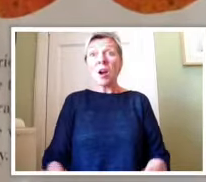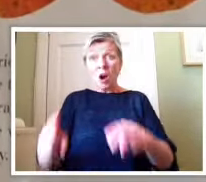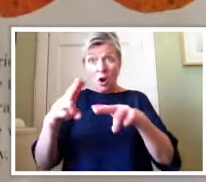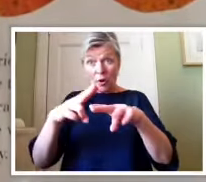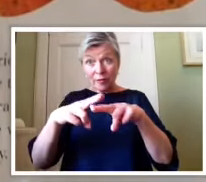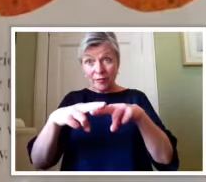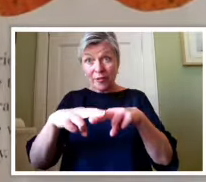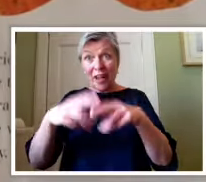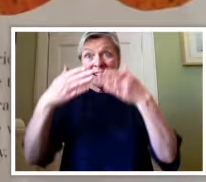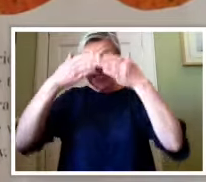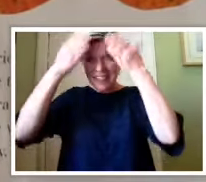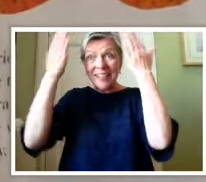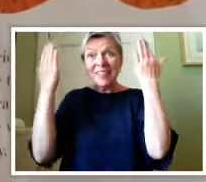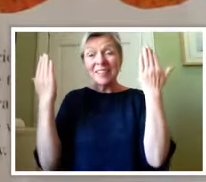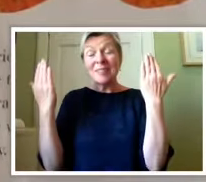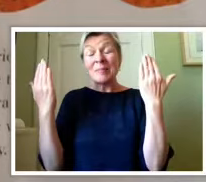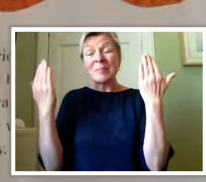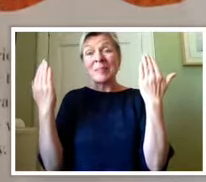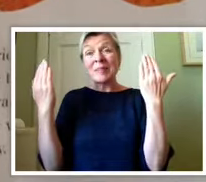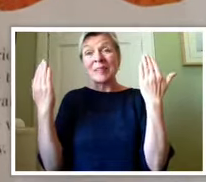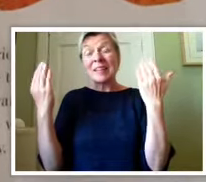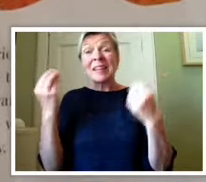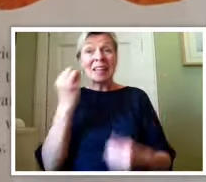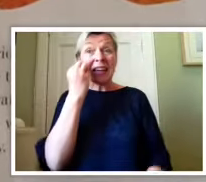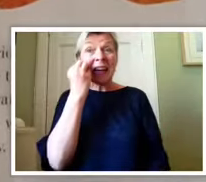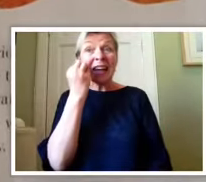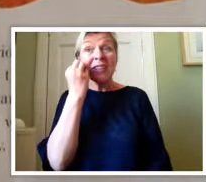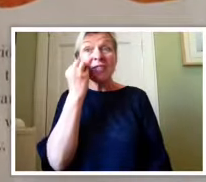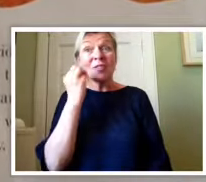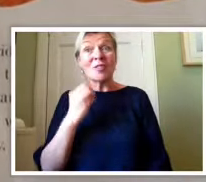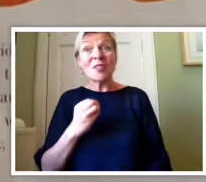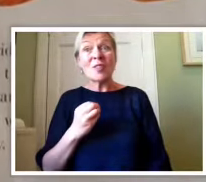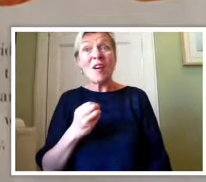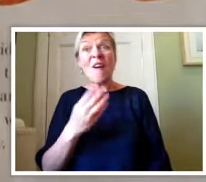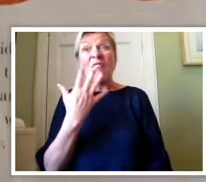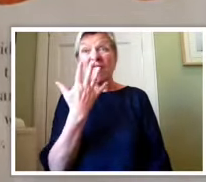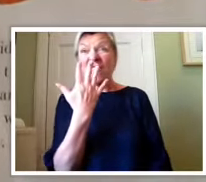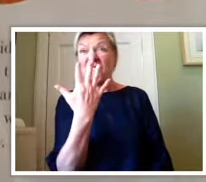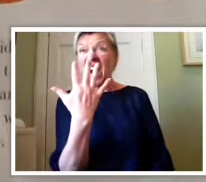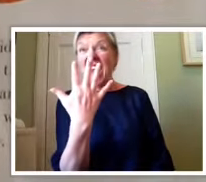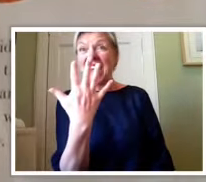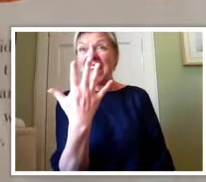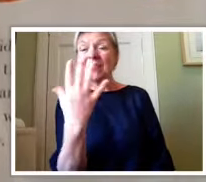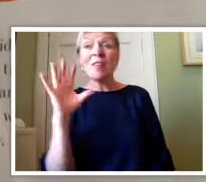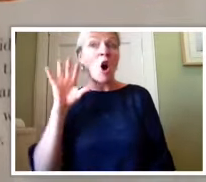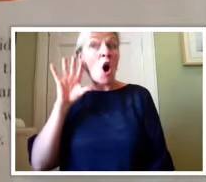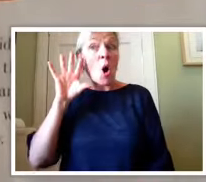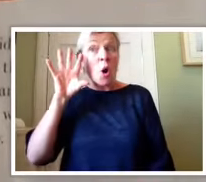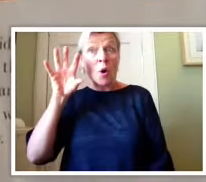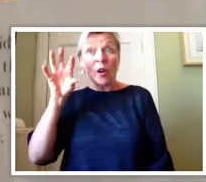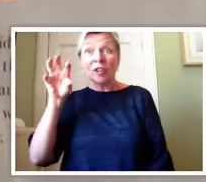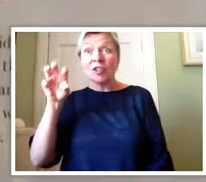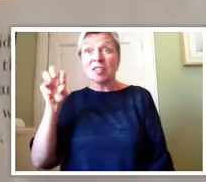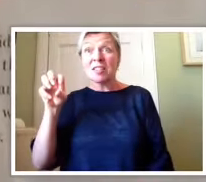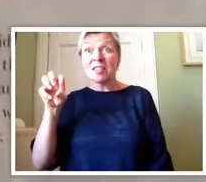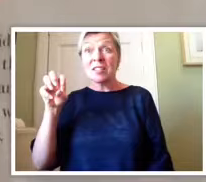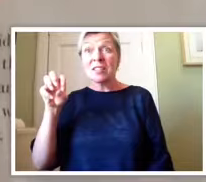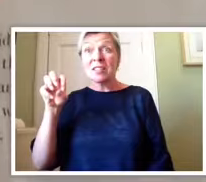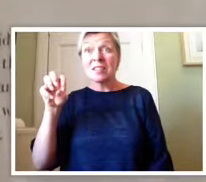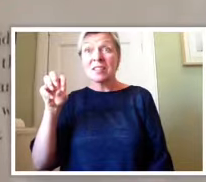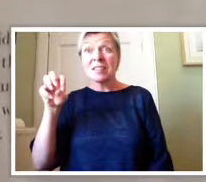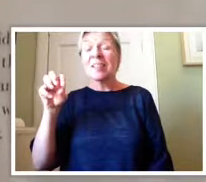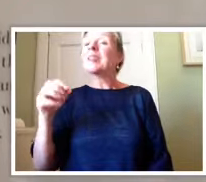On Friday, he ate through five oranges,